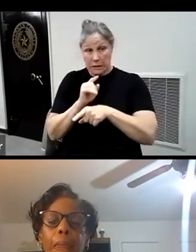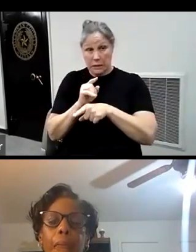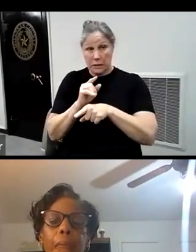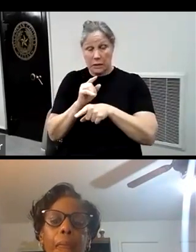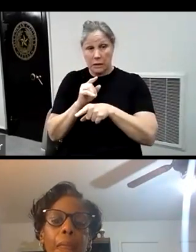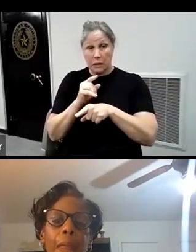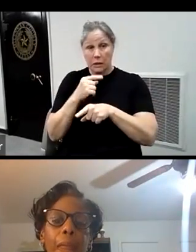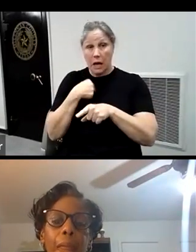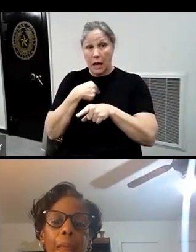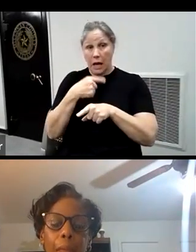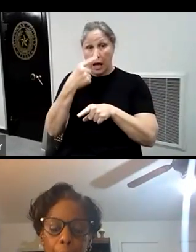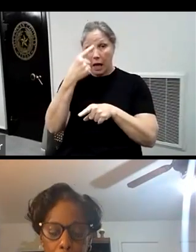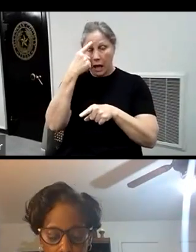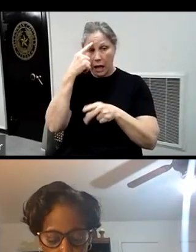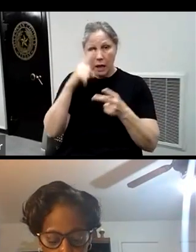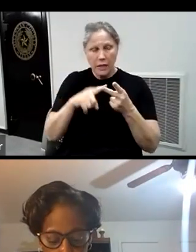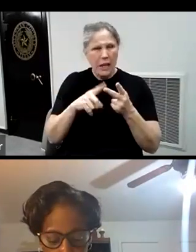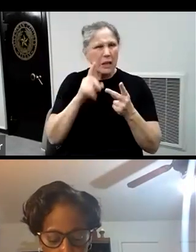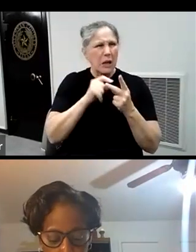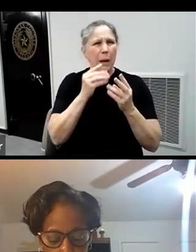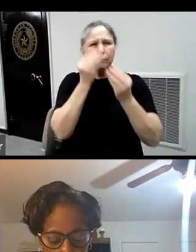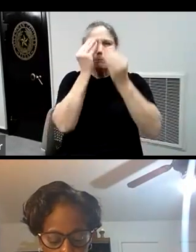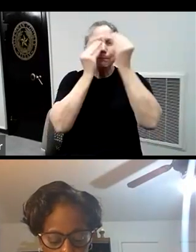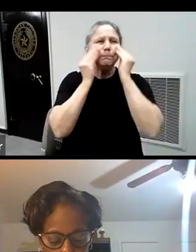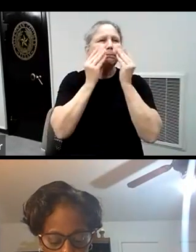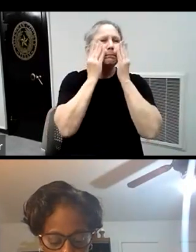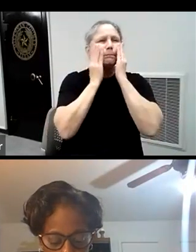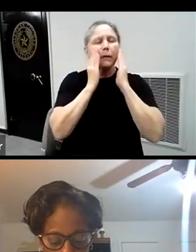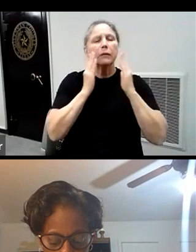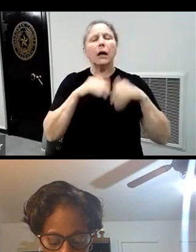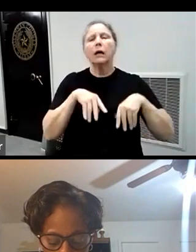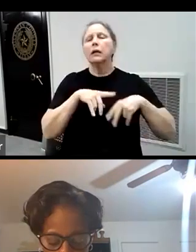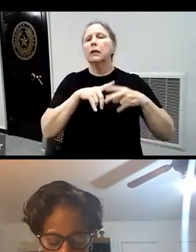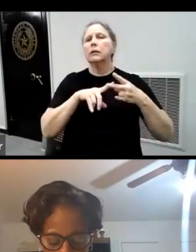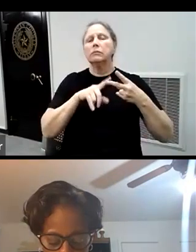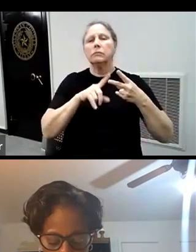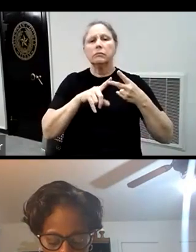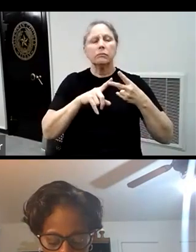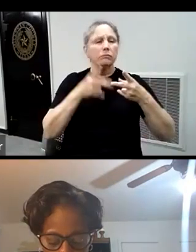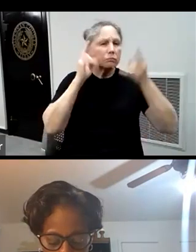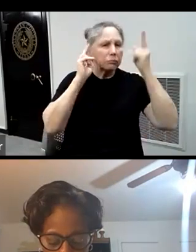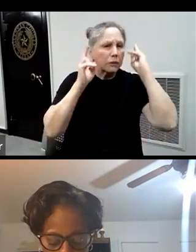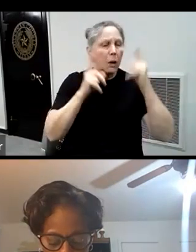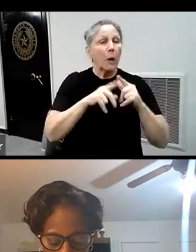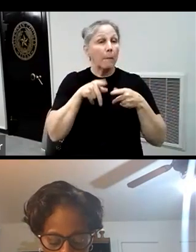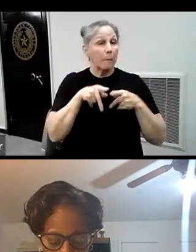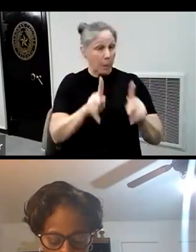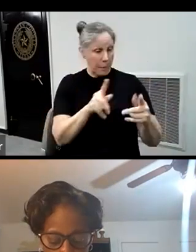also addresses cosmetology as far as what they can do